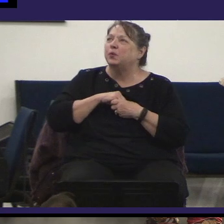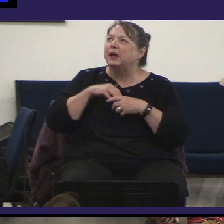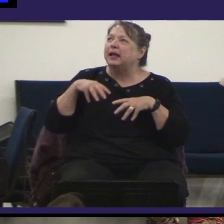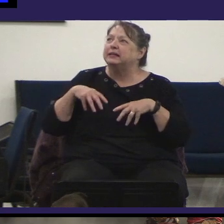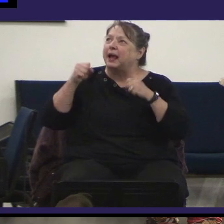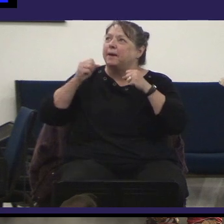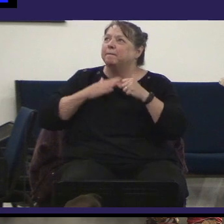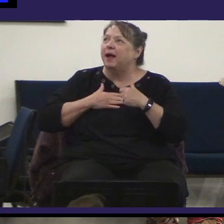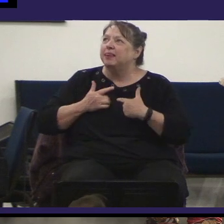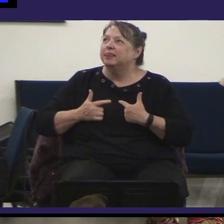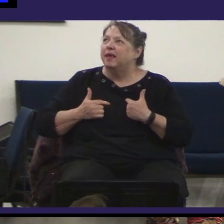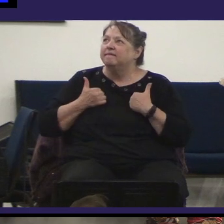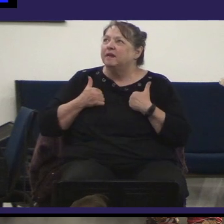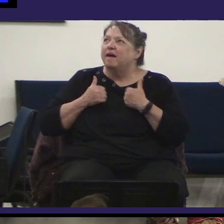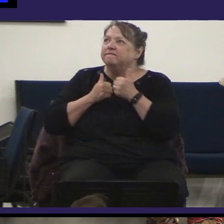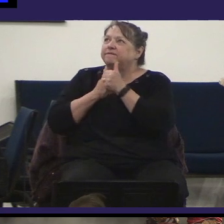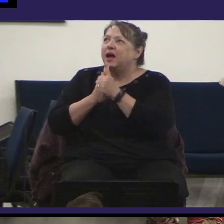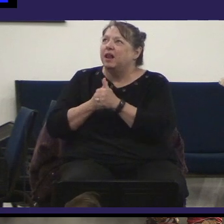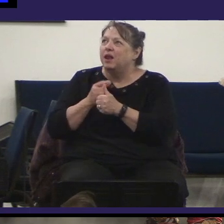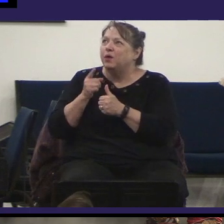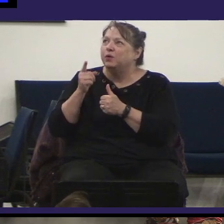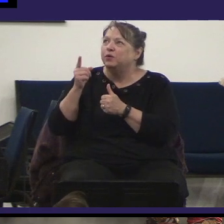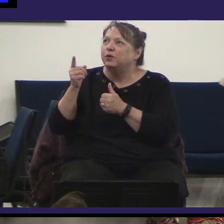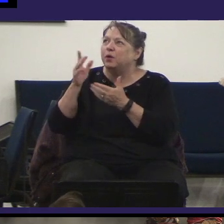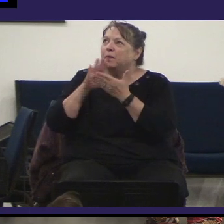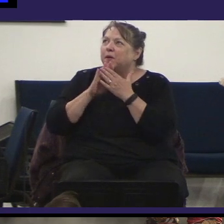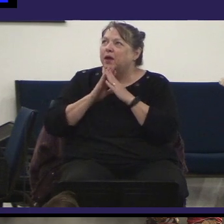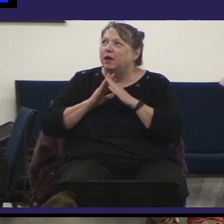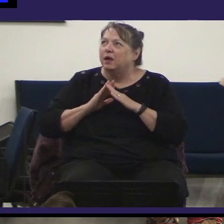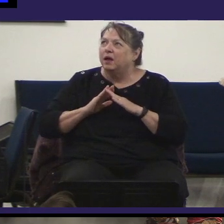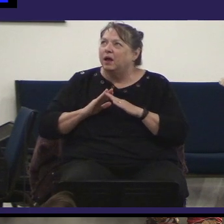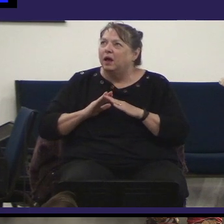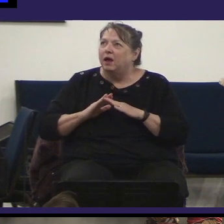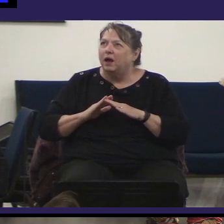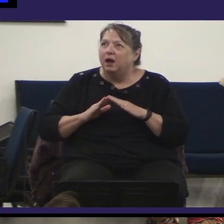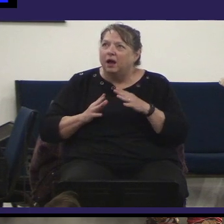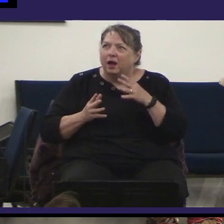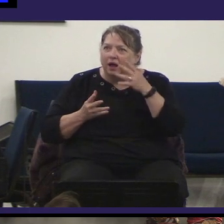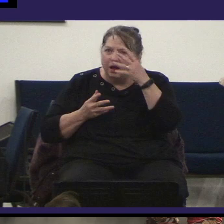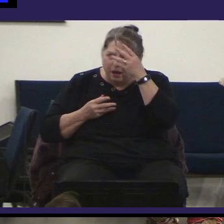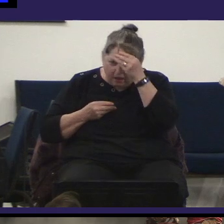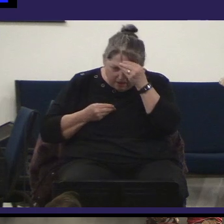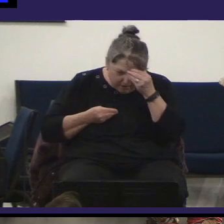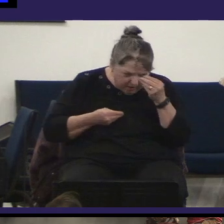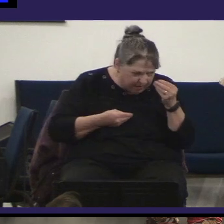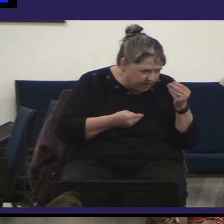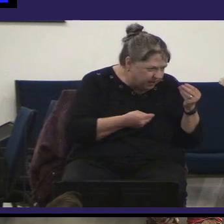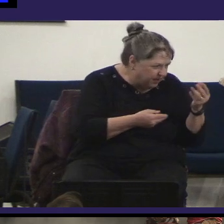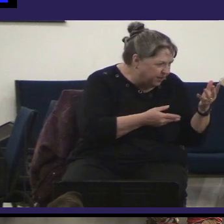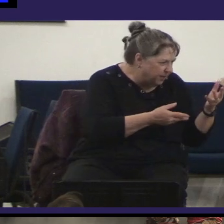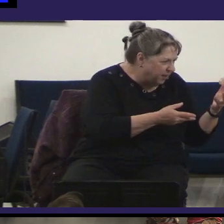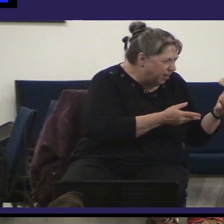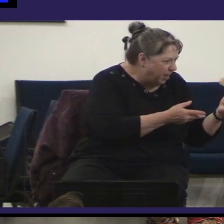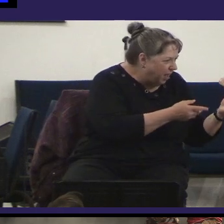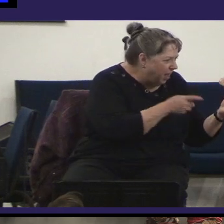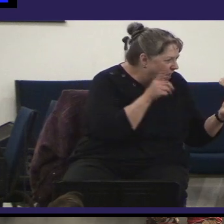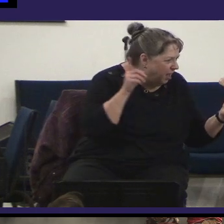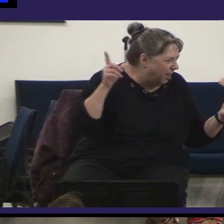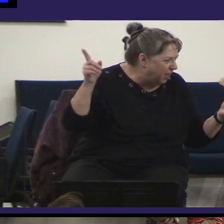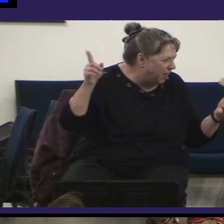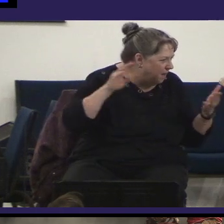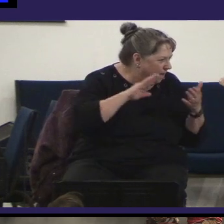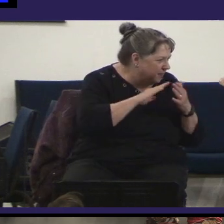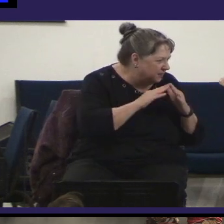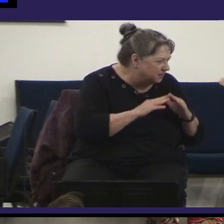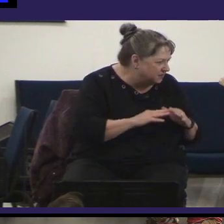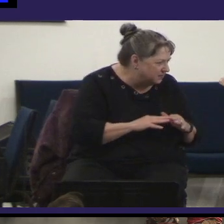now I have peace to offer because it's been given to me. The Prince of Peace, Jesus,